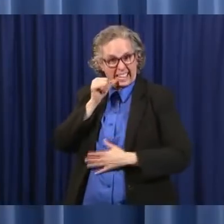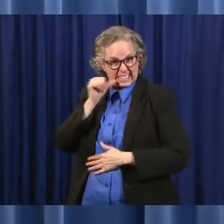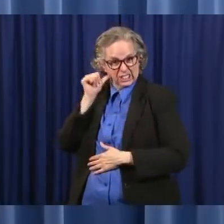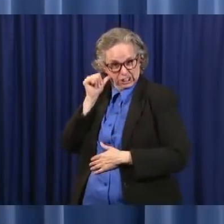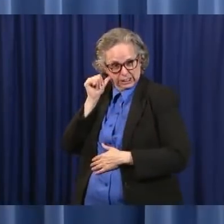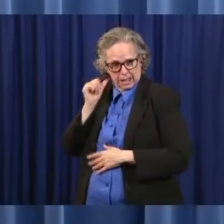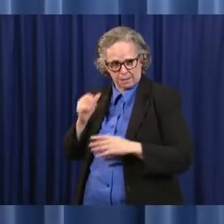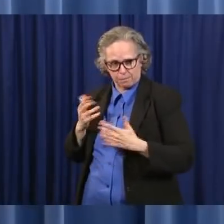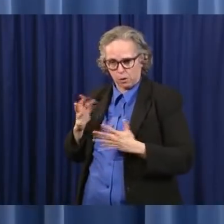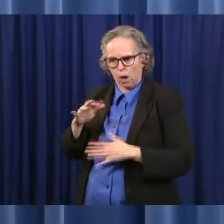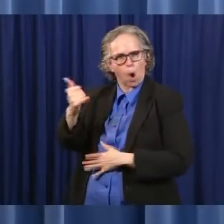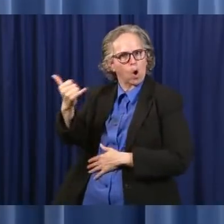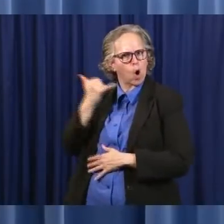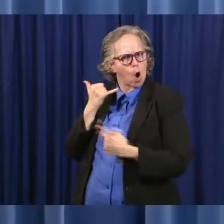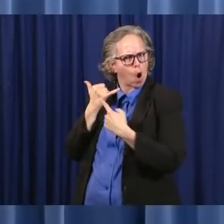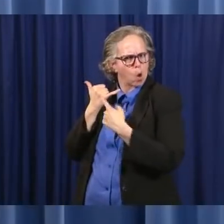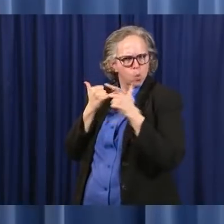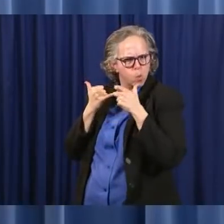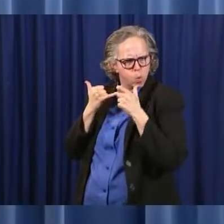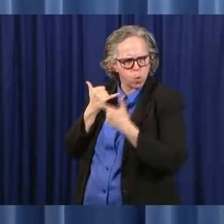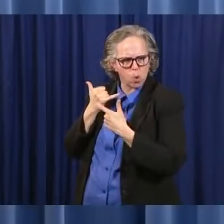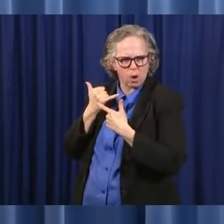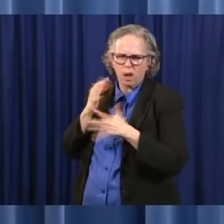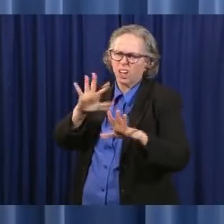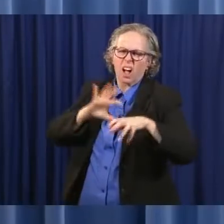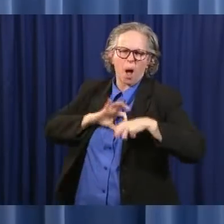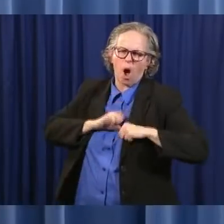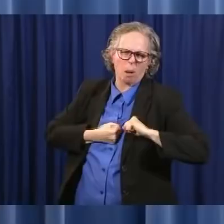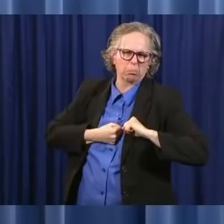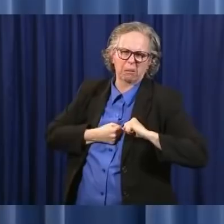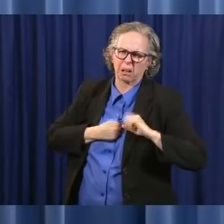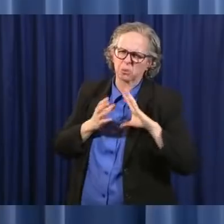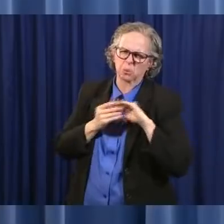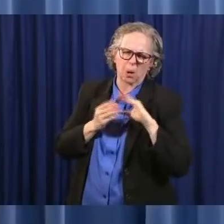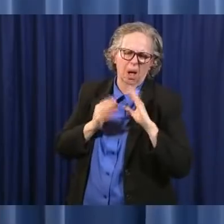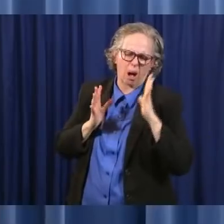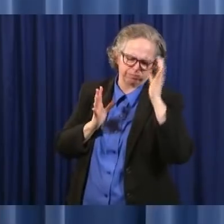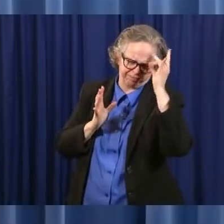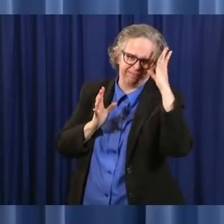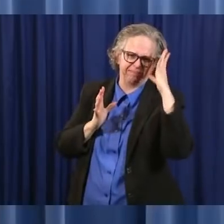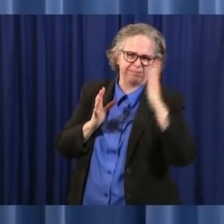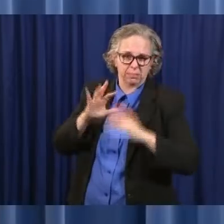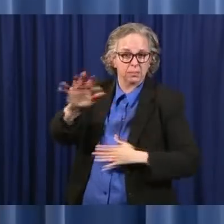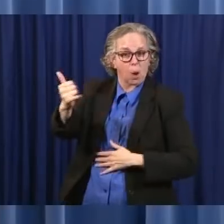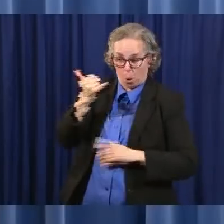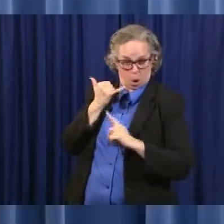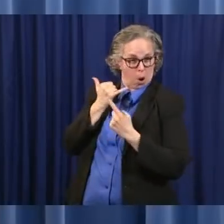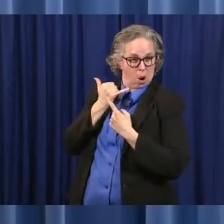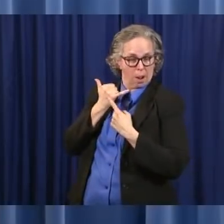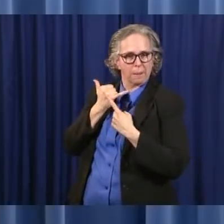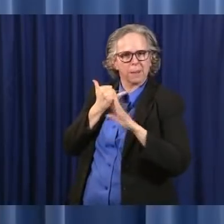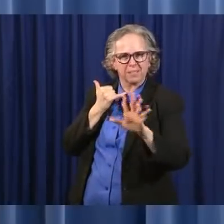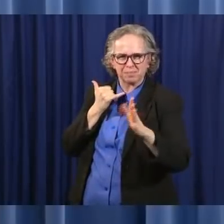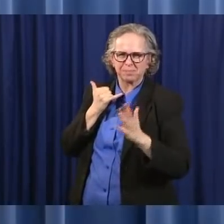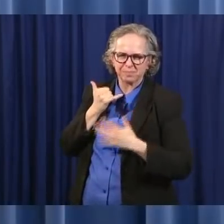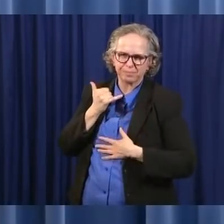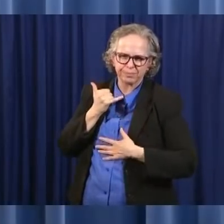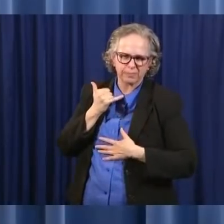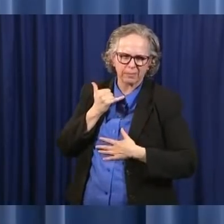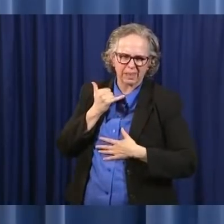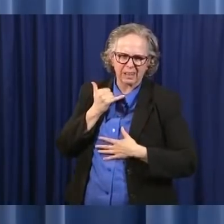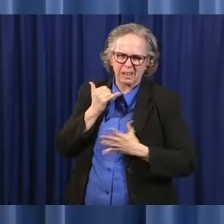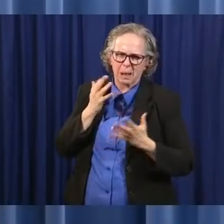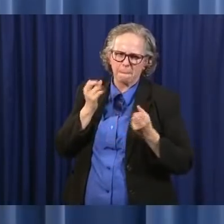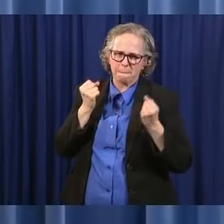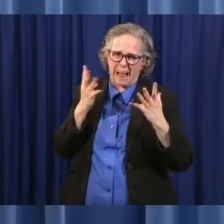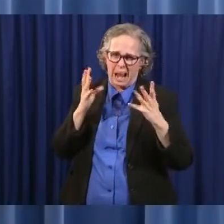it was a heartbreaking call, but it's something that many Ohio families